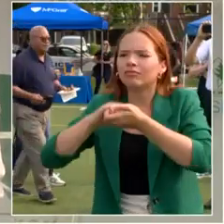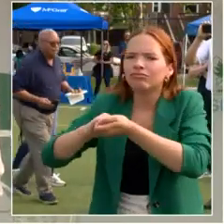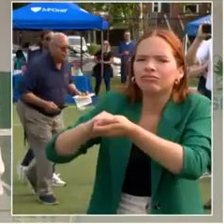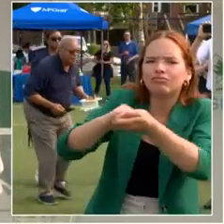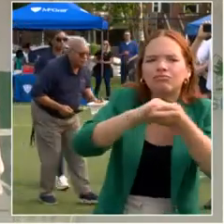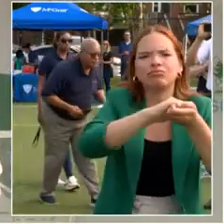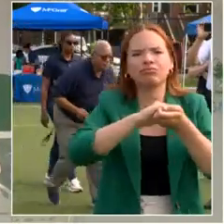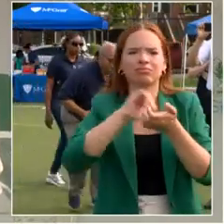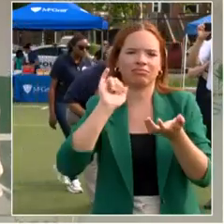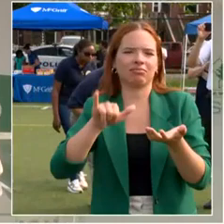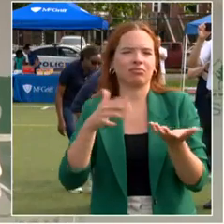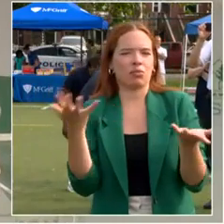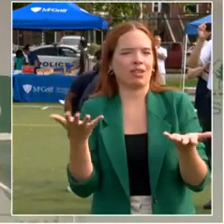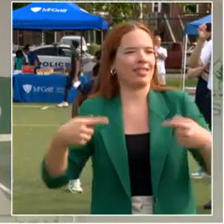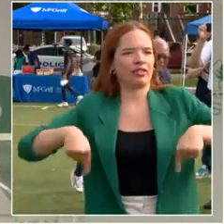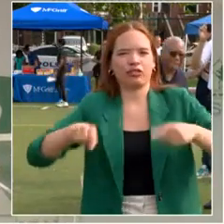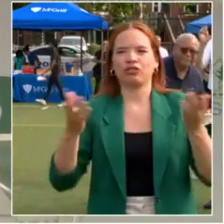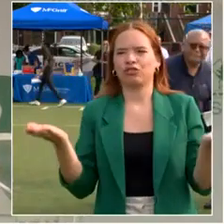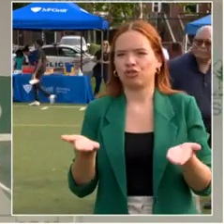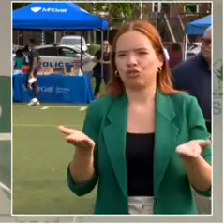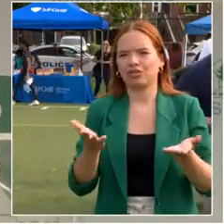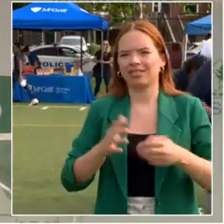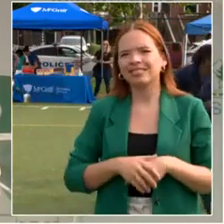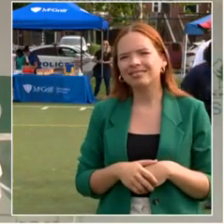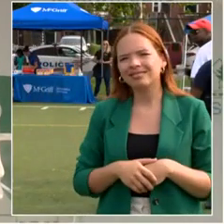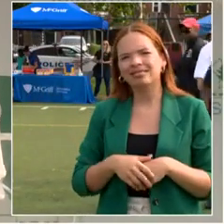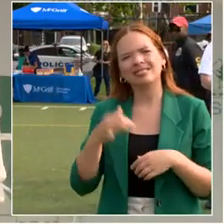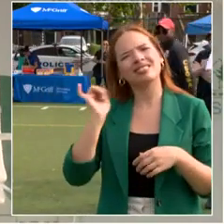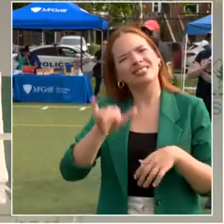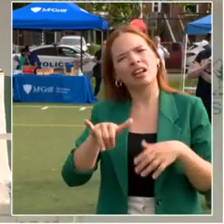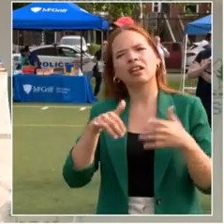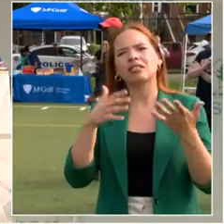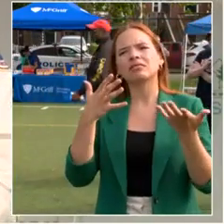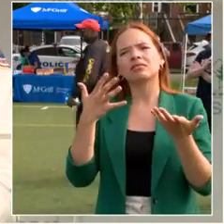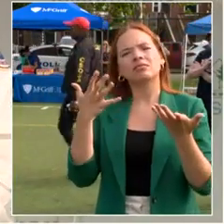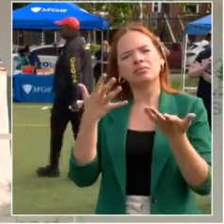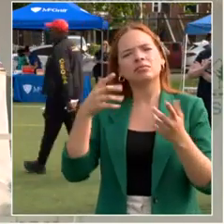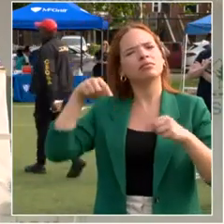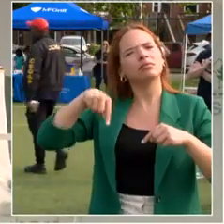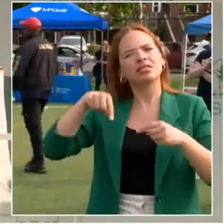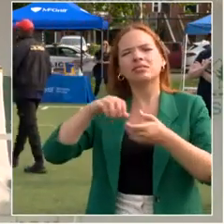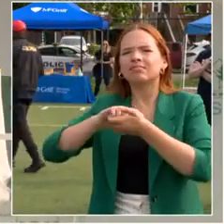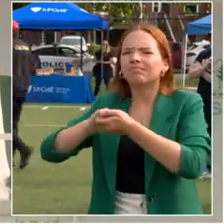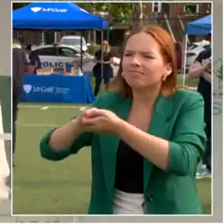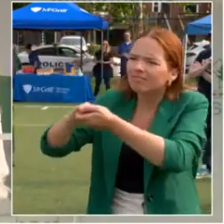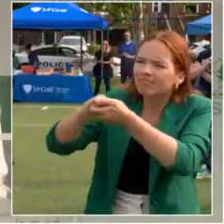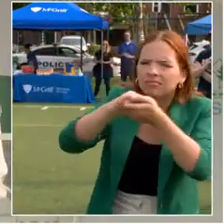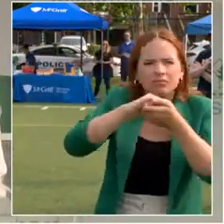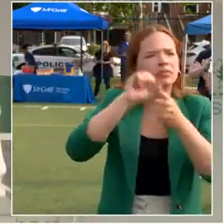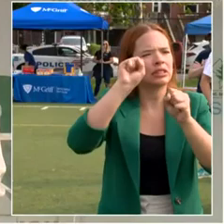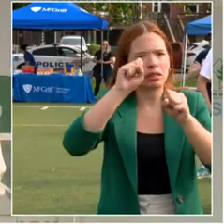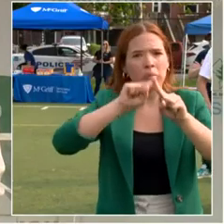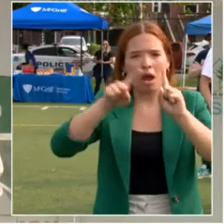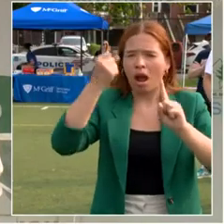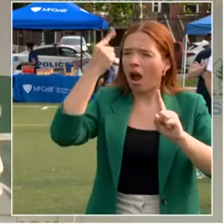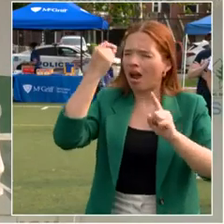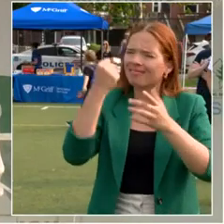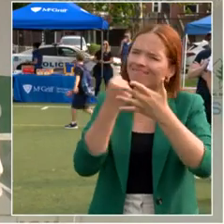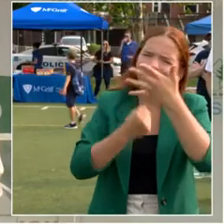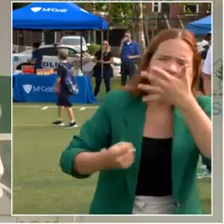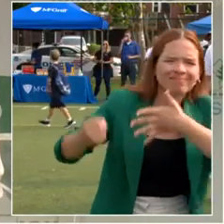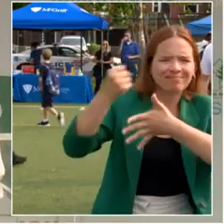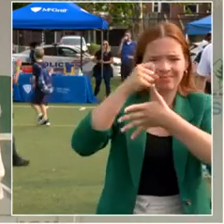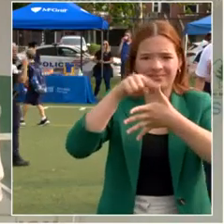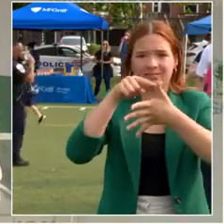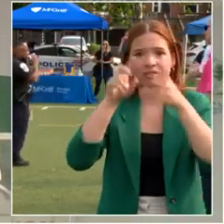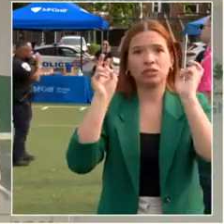united front focused on public safety in our community. This event is more than just fun on today. It's about showing